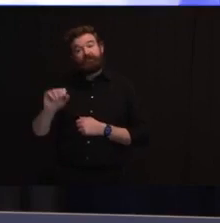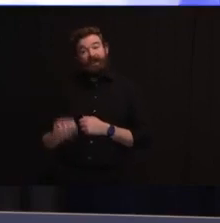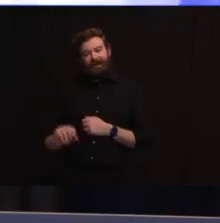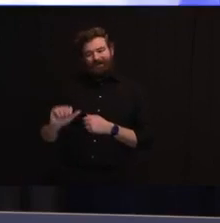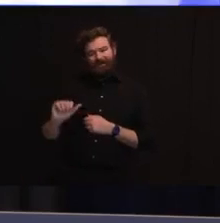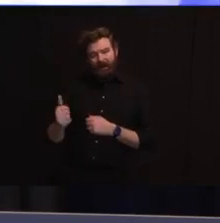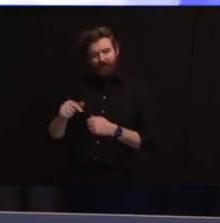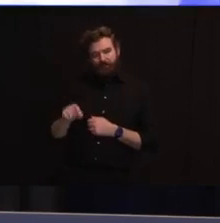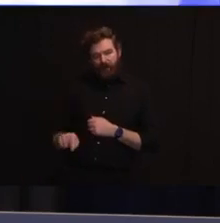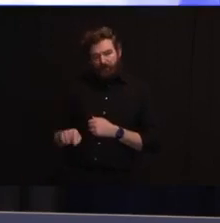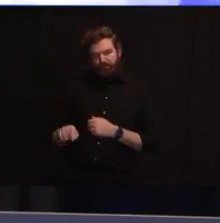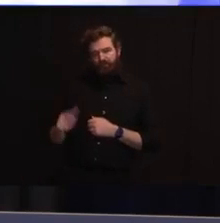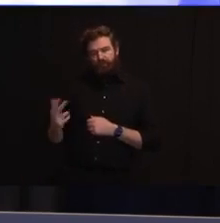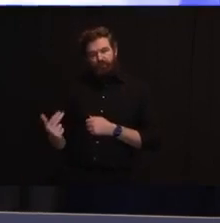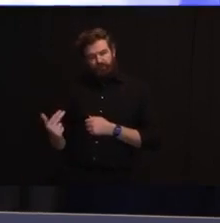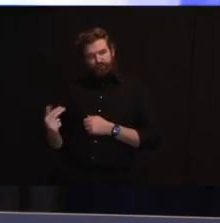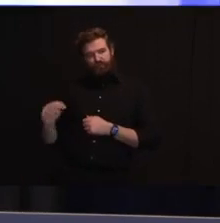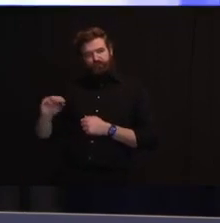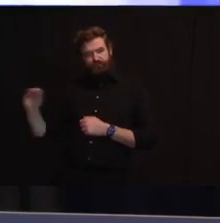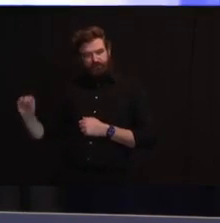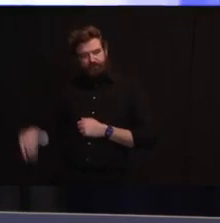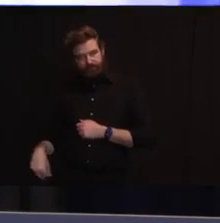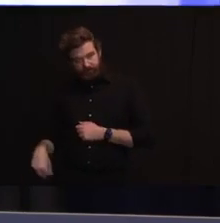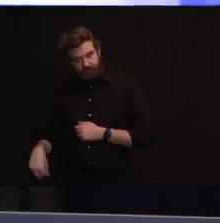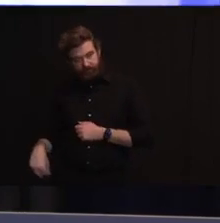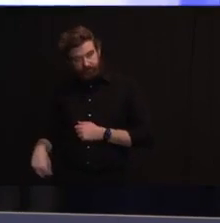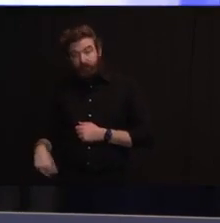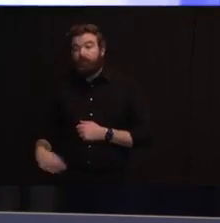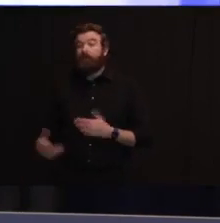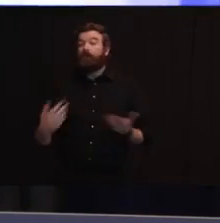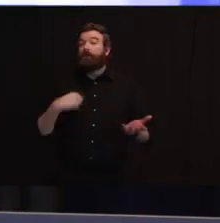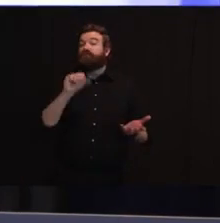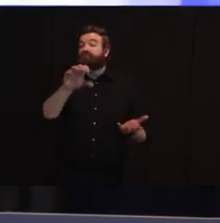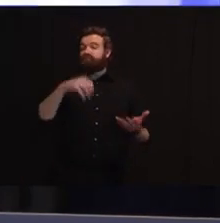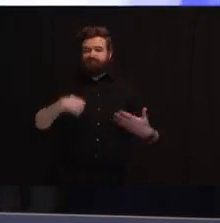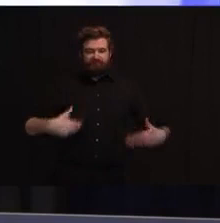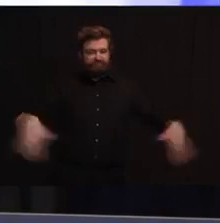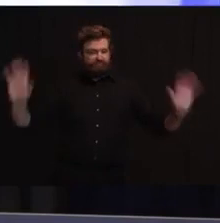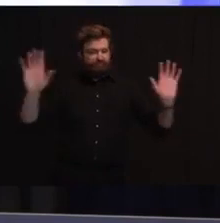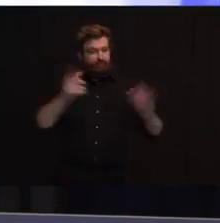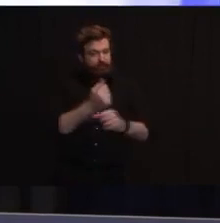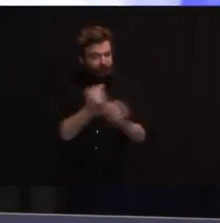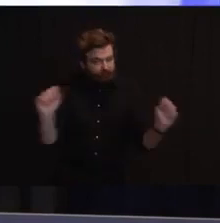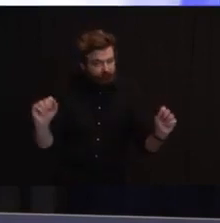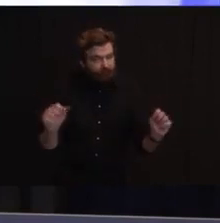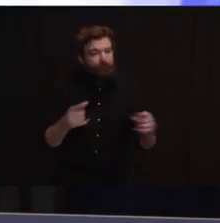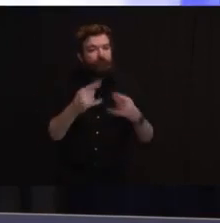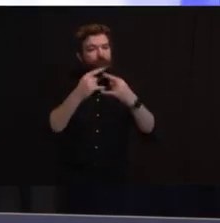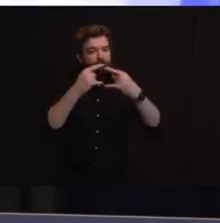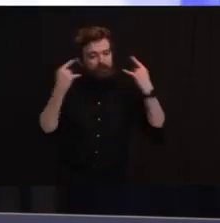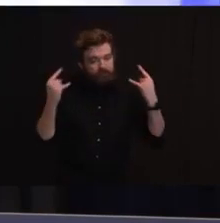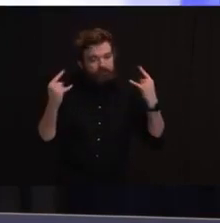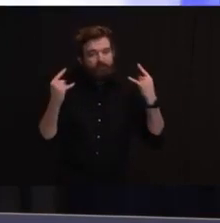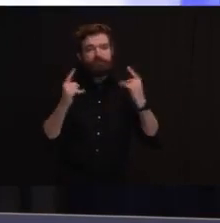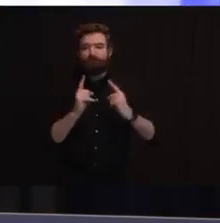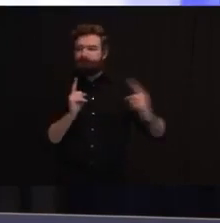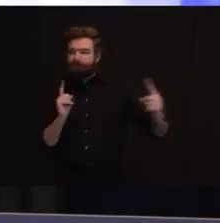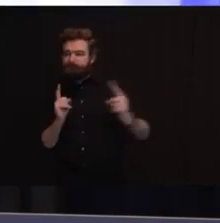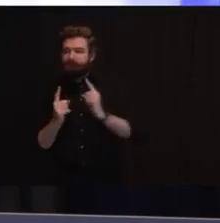10.13. That concludes my daily report. Stay safe, continue to mask up, social distance,